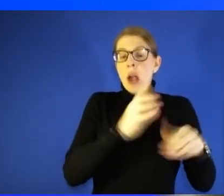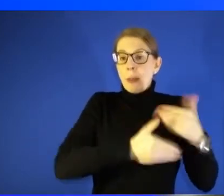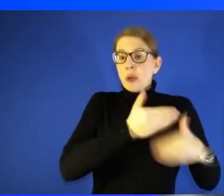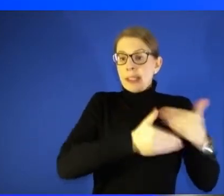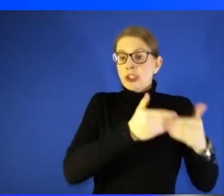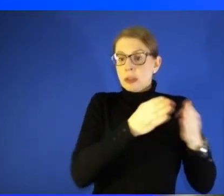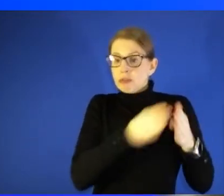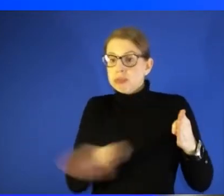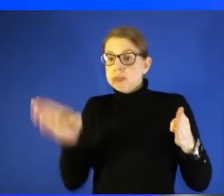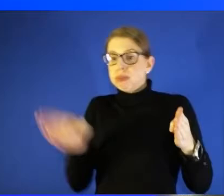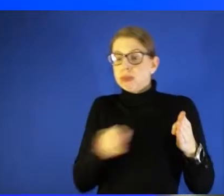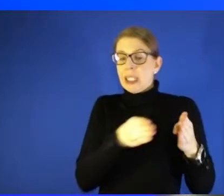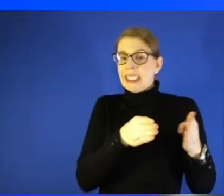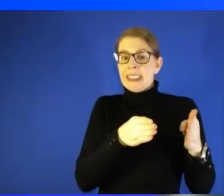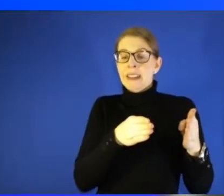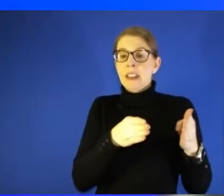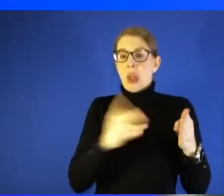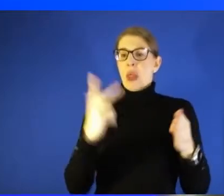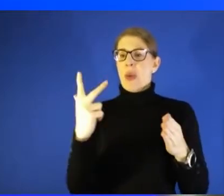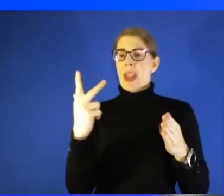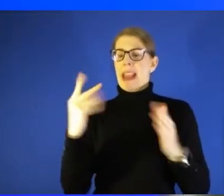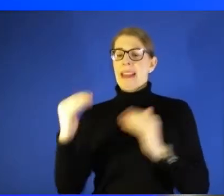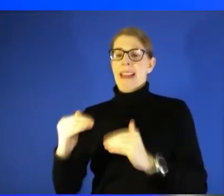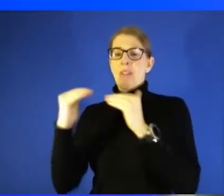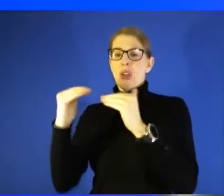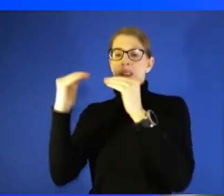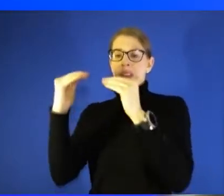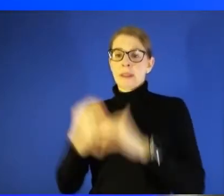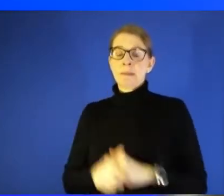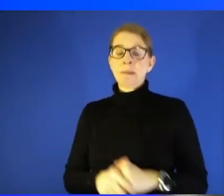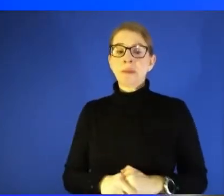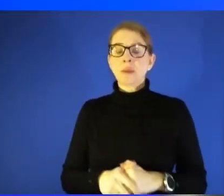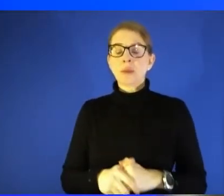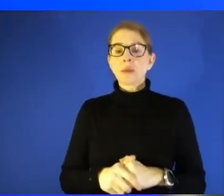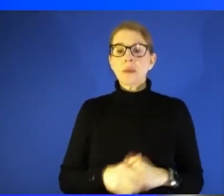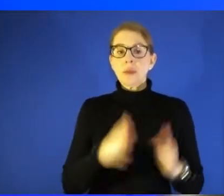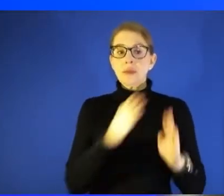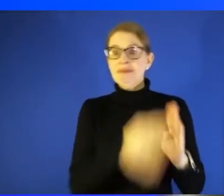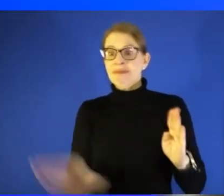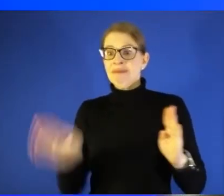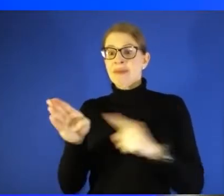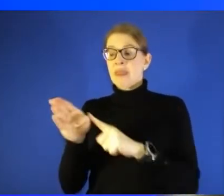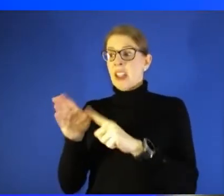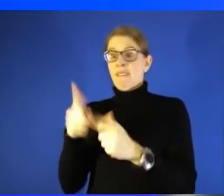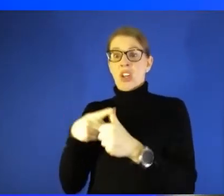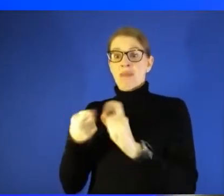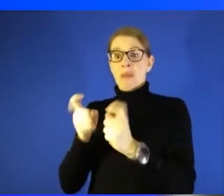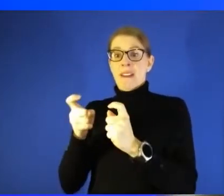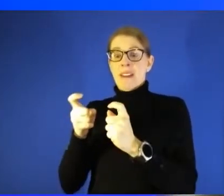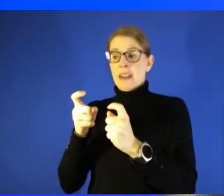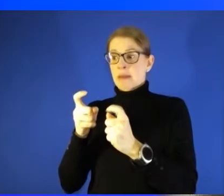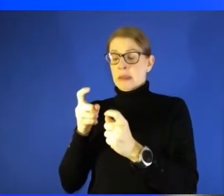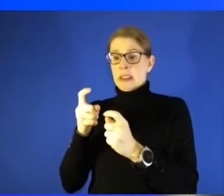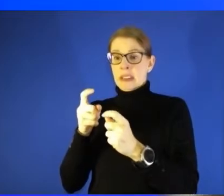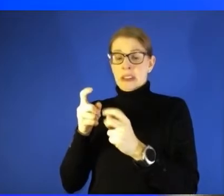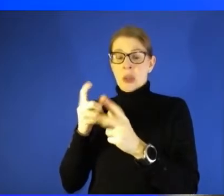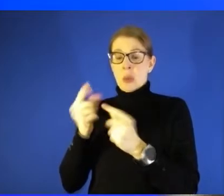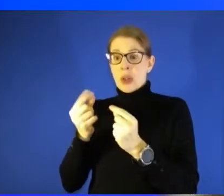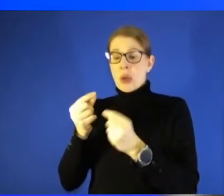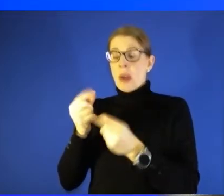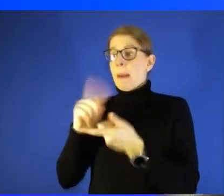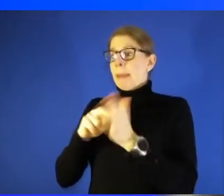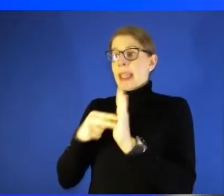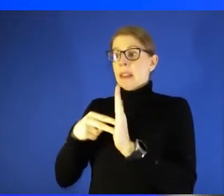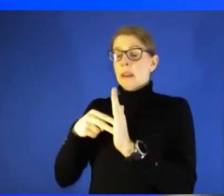probably 3 levels. There's kind of the first modifications to your operations, where you're reducing surgeries, you're